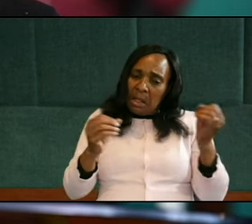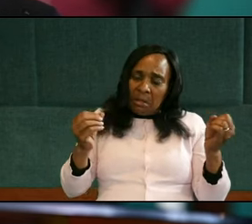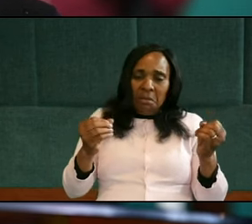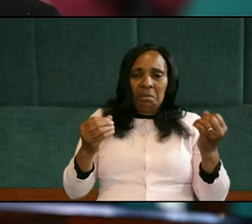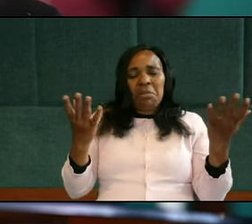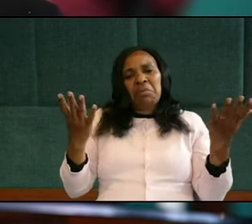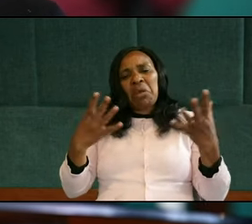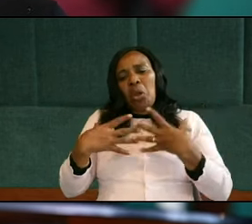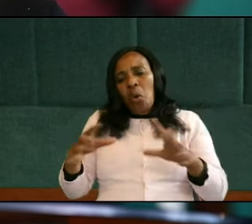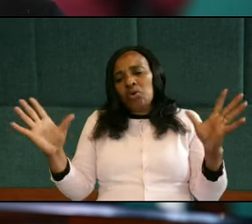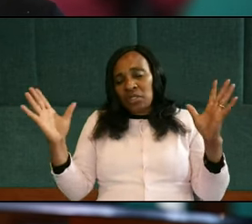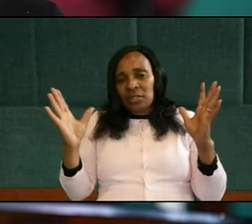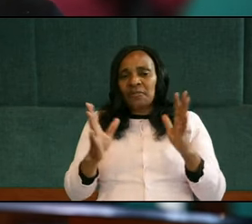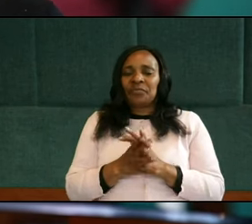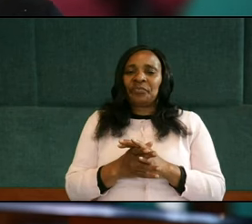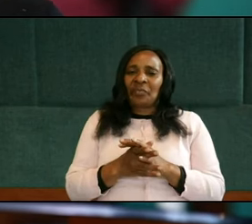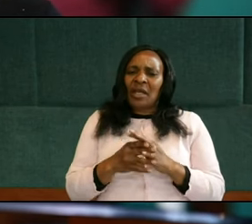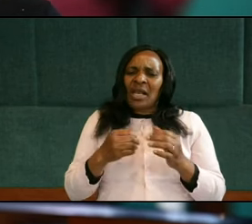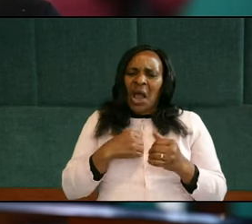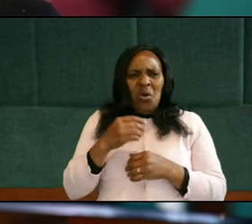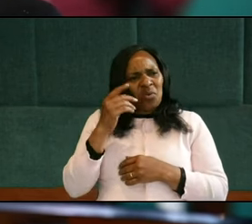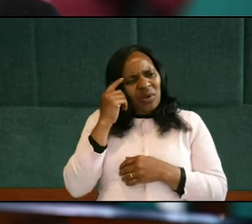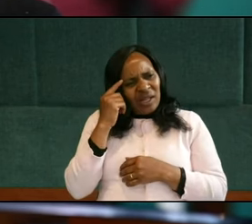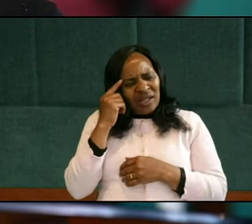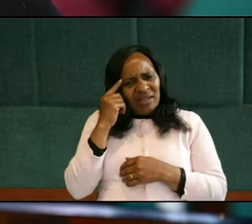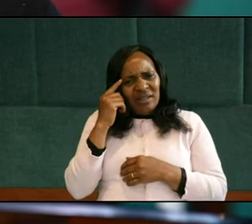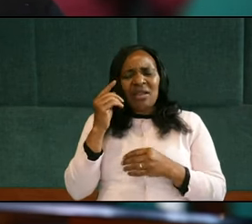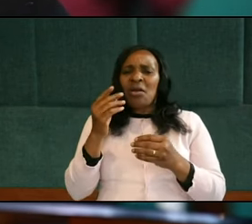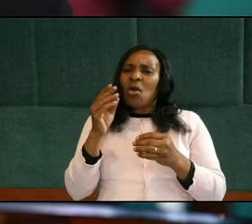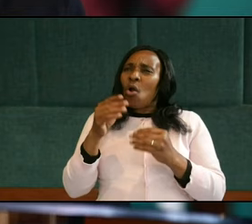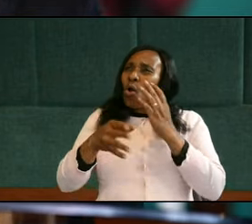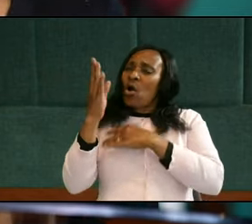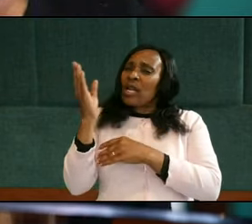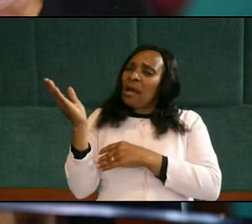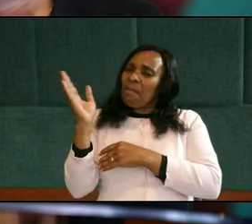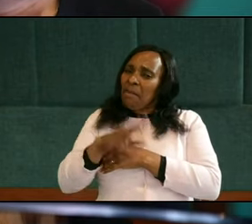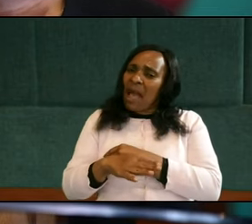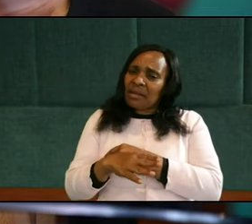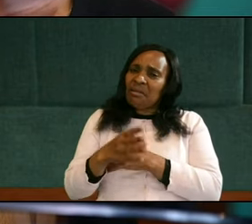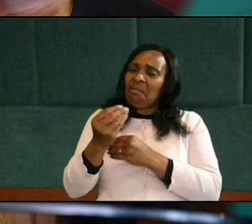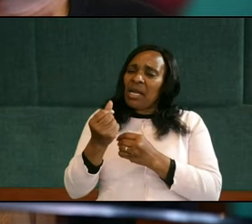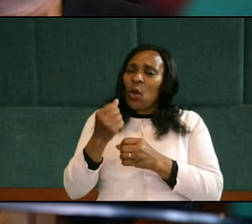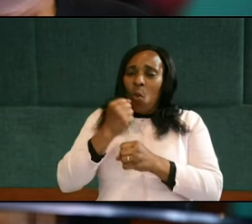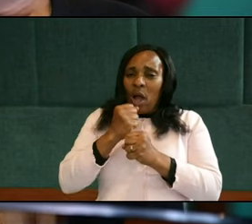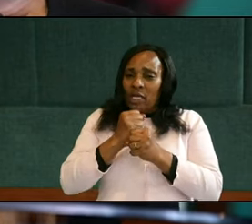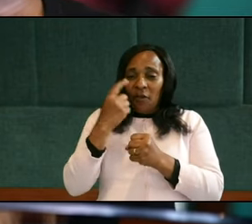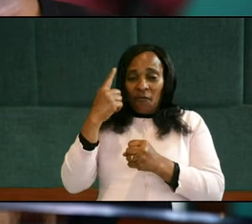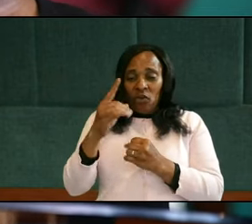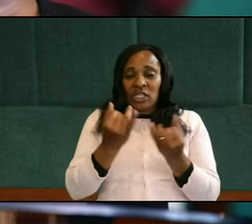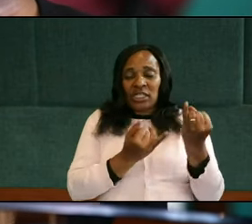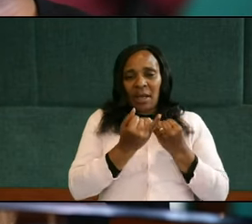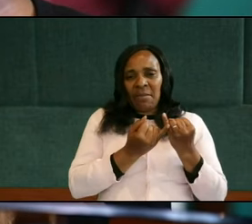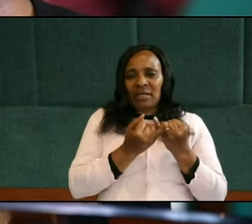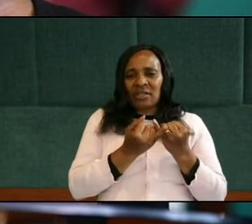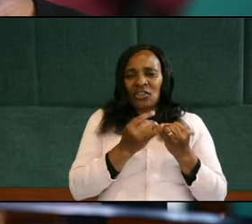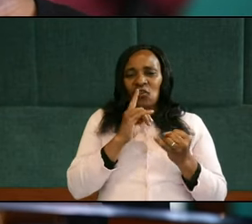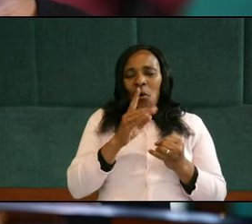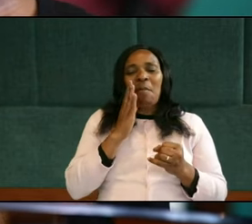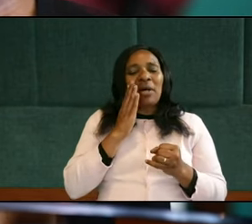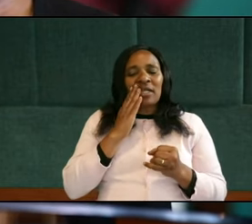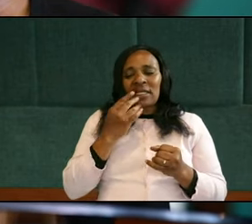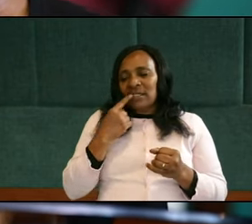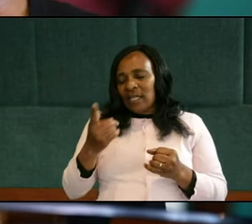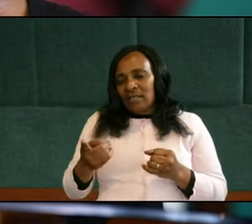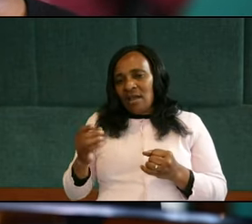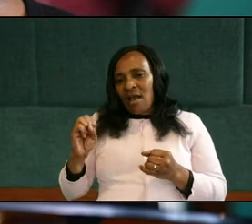was gone. She wondered if God had taken back the money that she had worked to earn on his Sabbath. So, Mother told